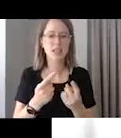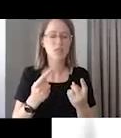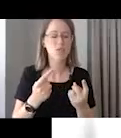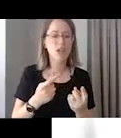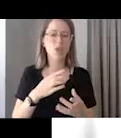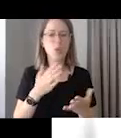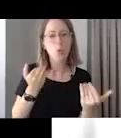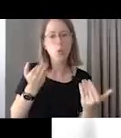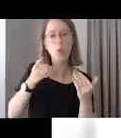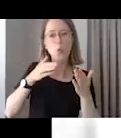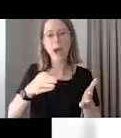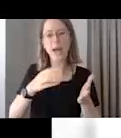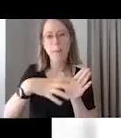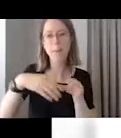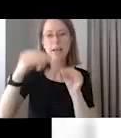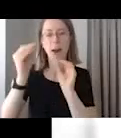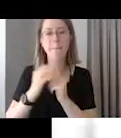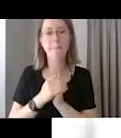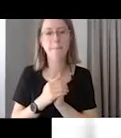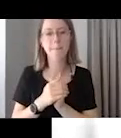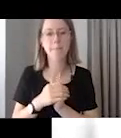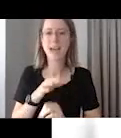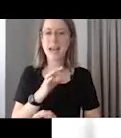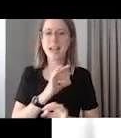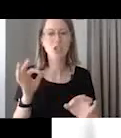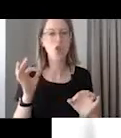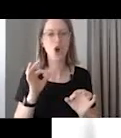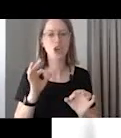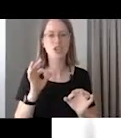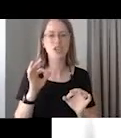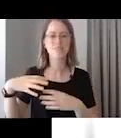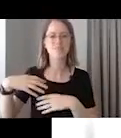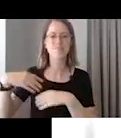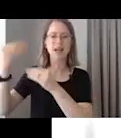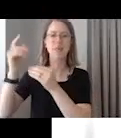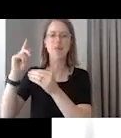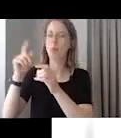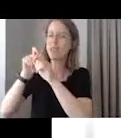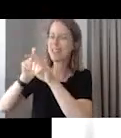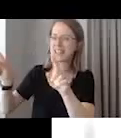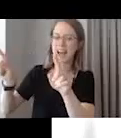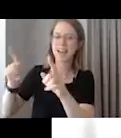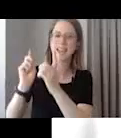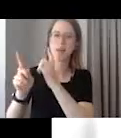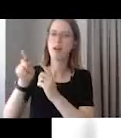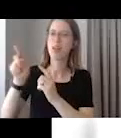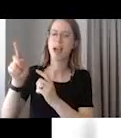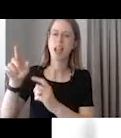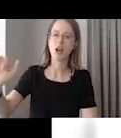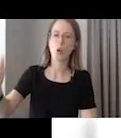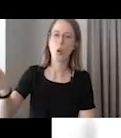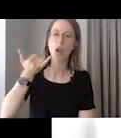up. Rarely picked up from the things we sent out, and often we just get cold calls.